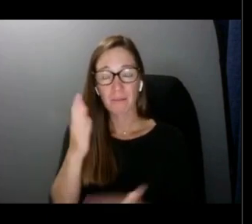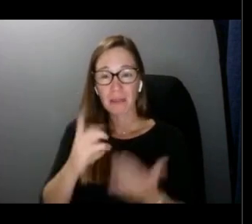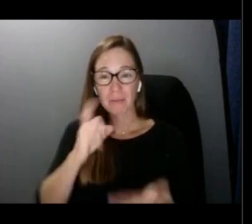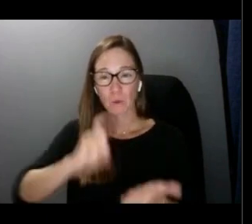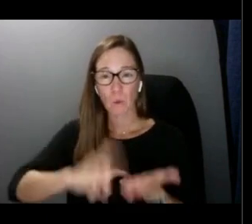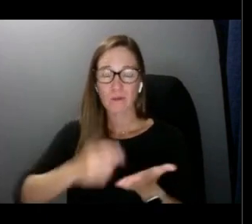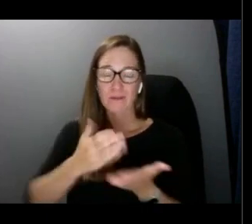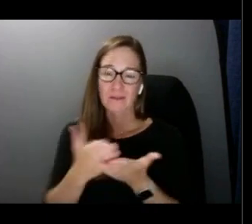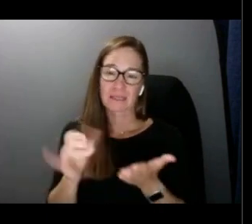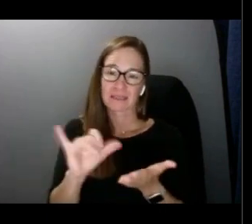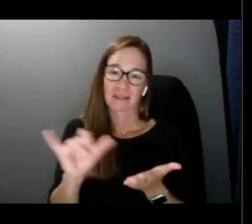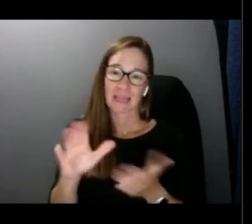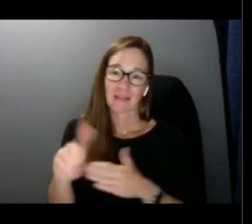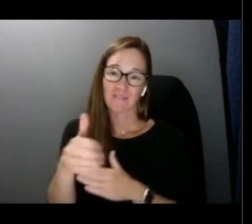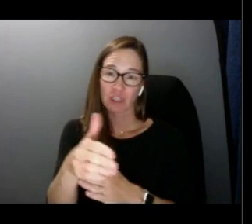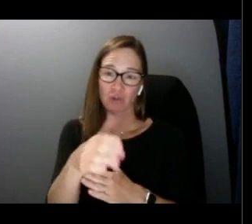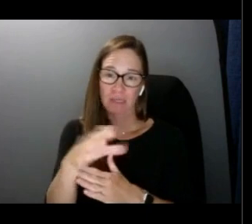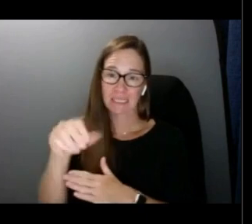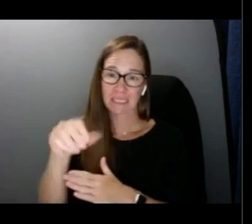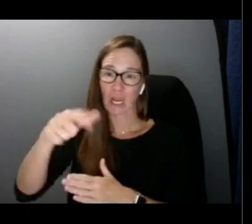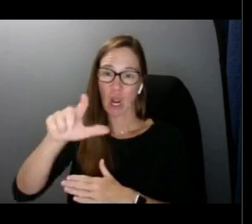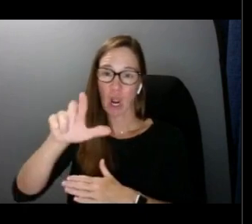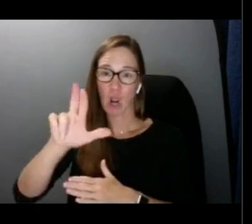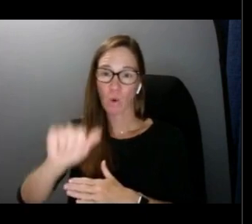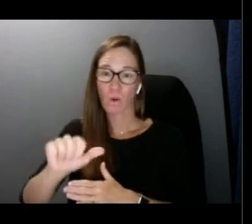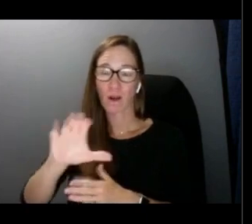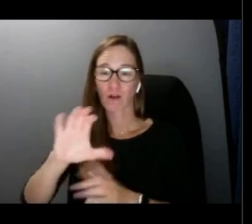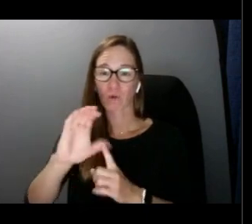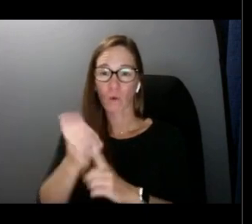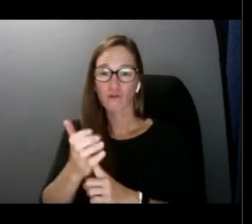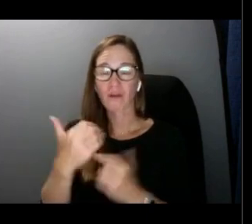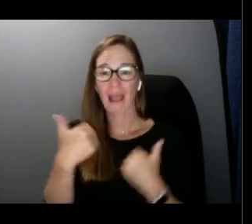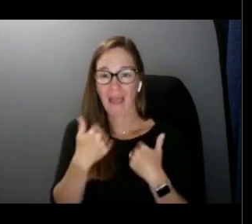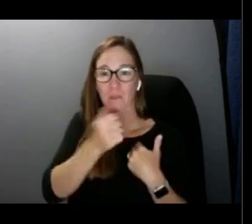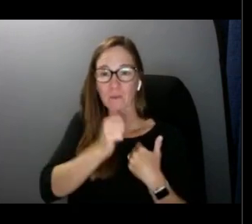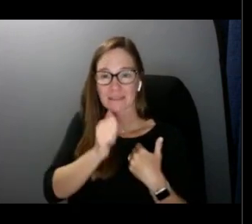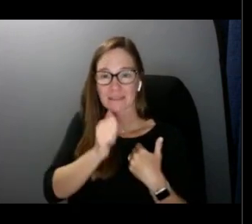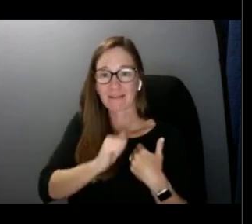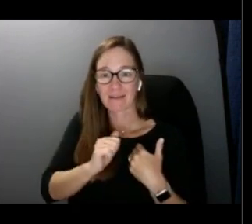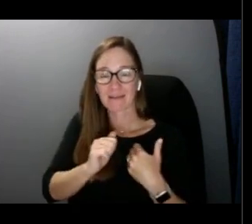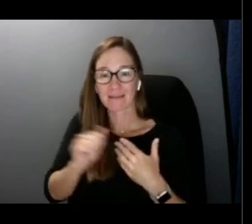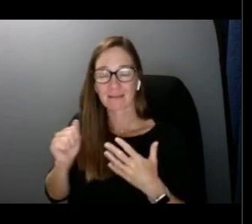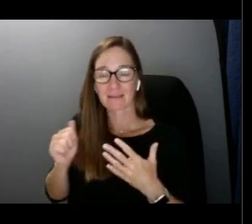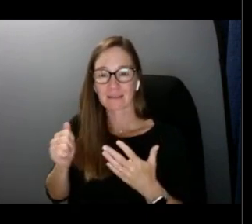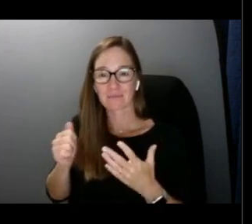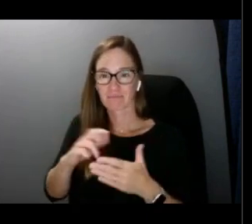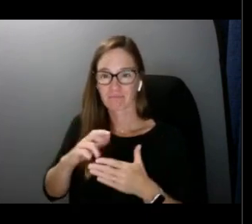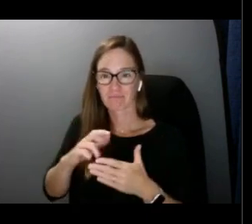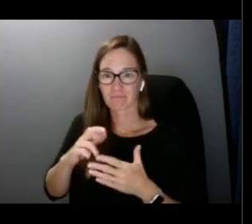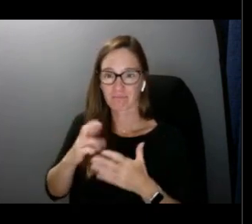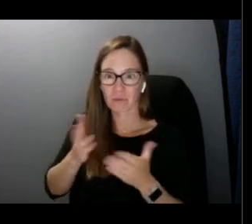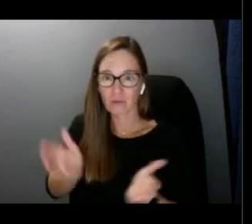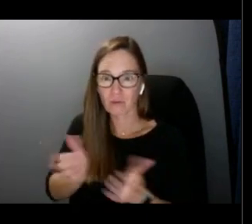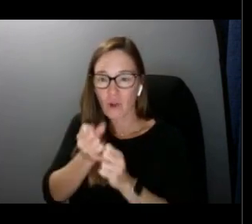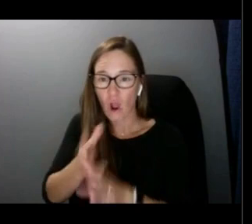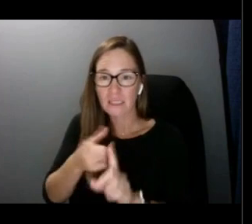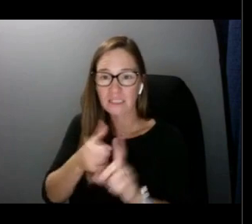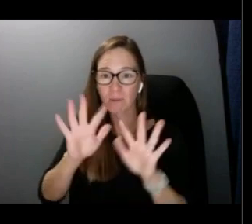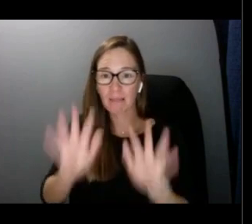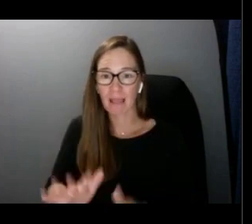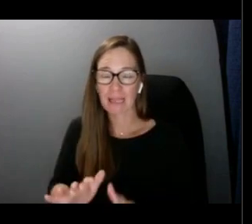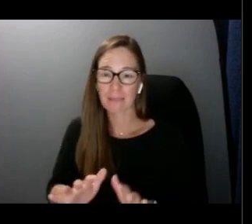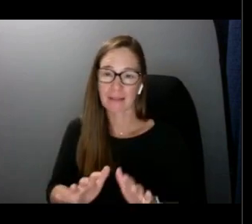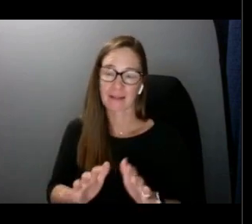like fisheries and aquaculture as having resilience implications driven by climate